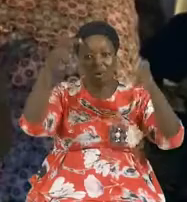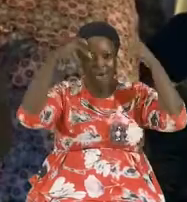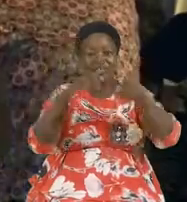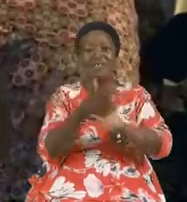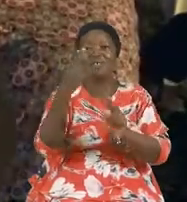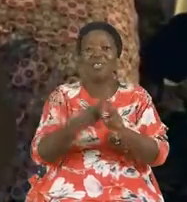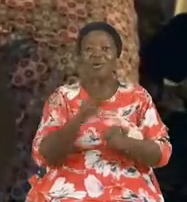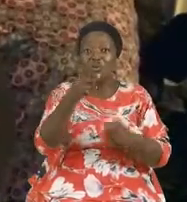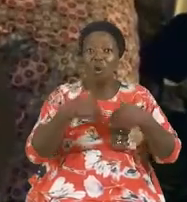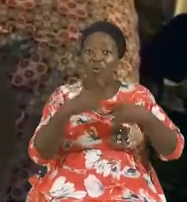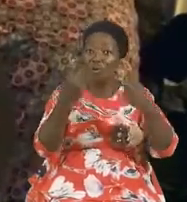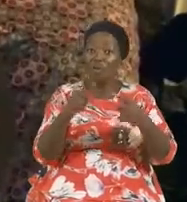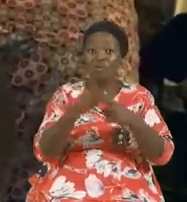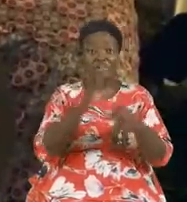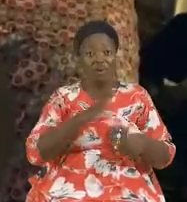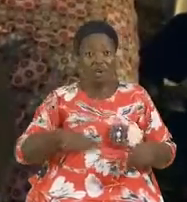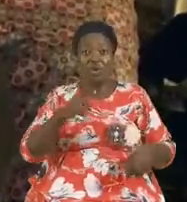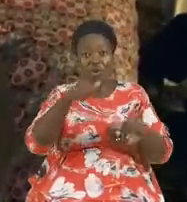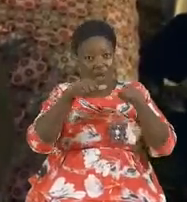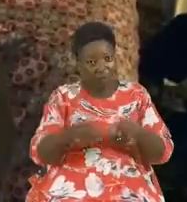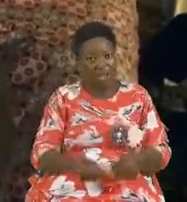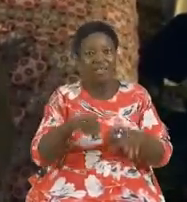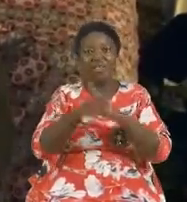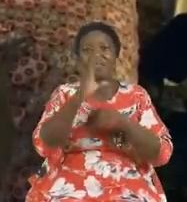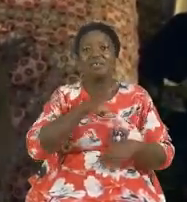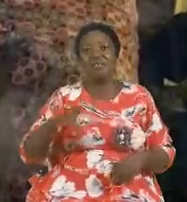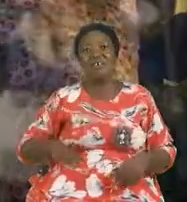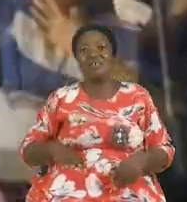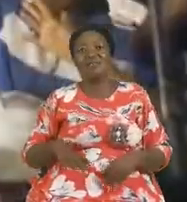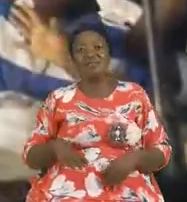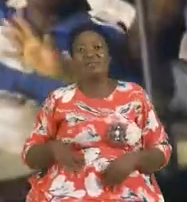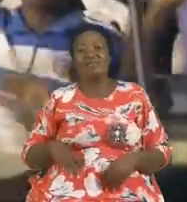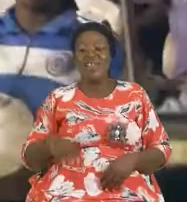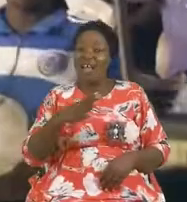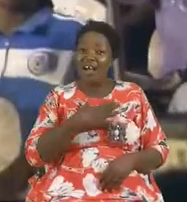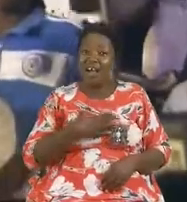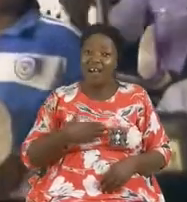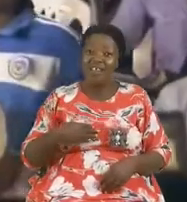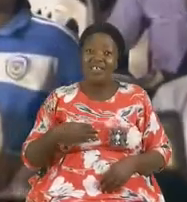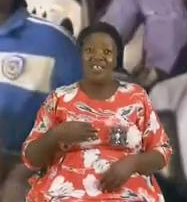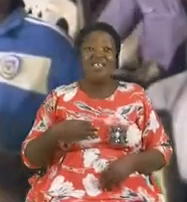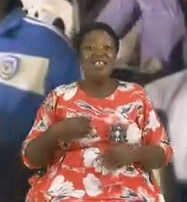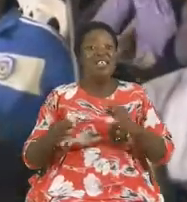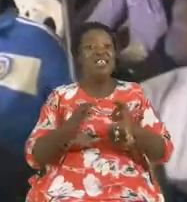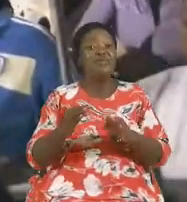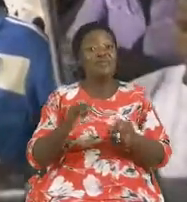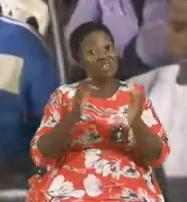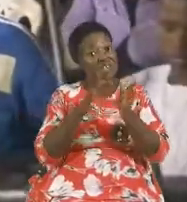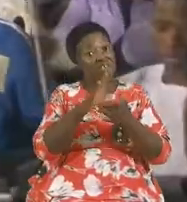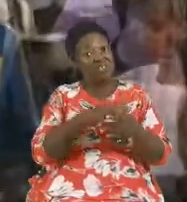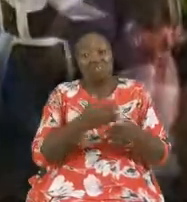you? Nobody will take your crown. You have come to Christ. You'll abide in